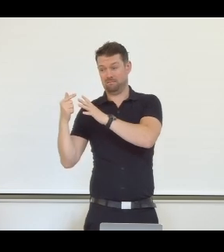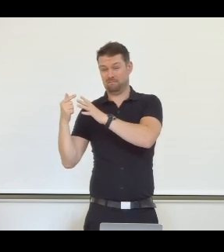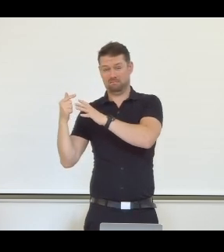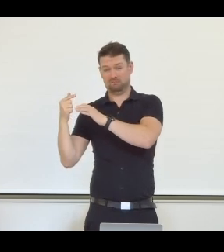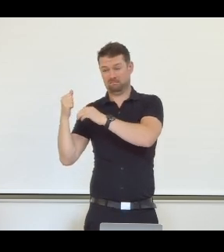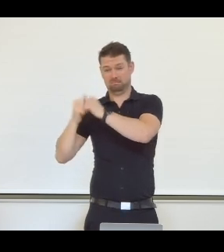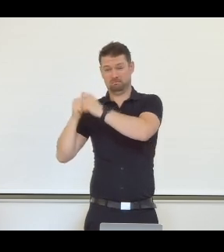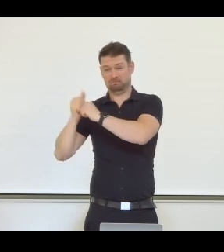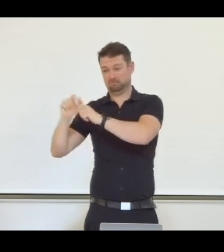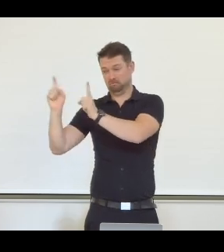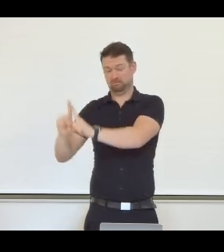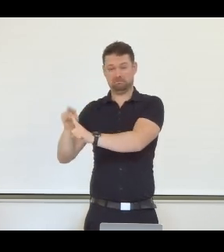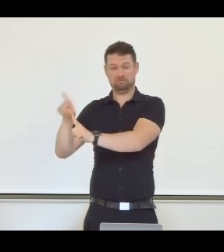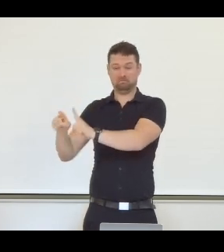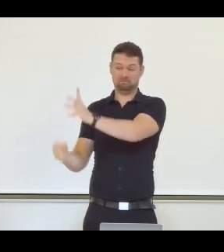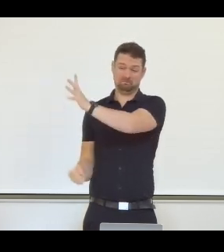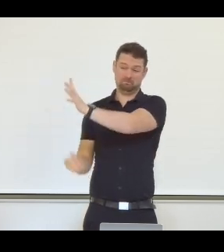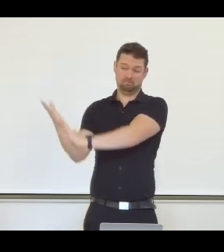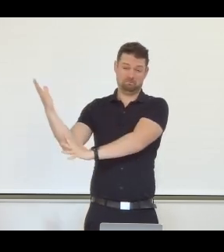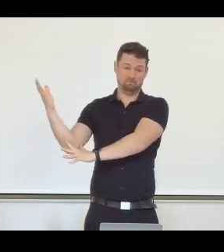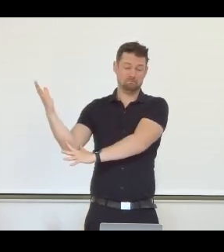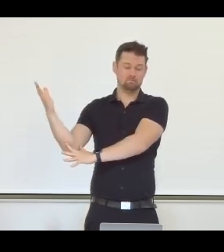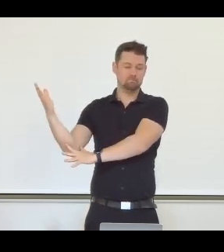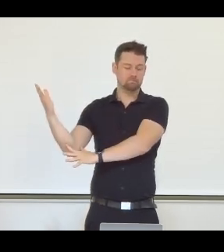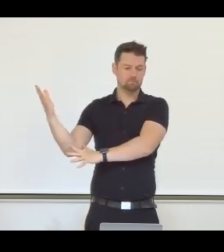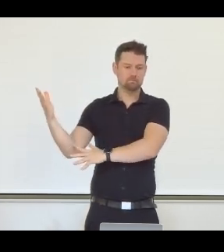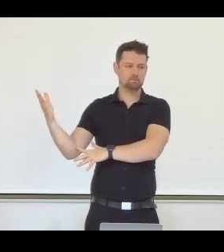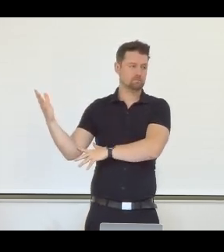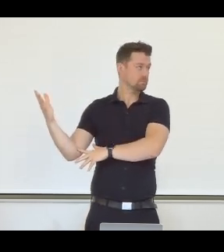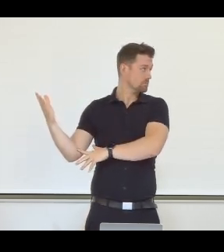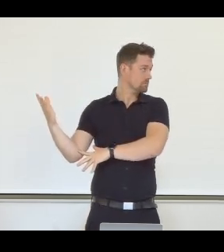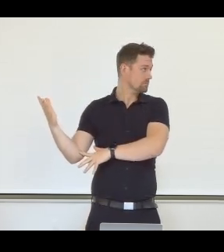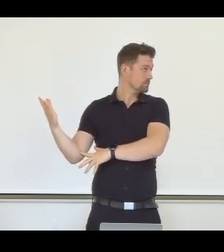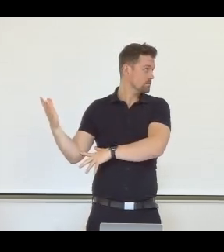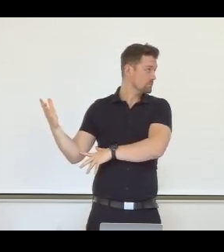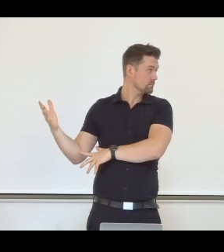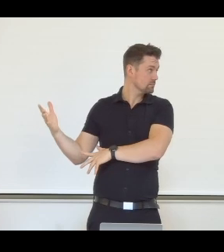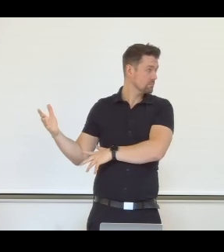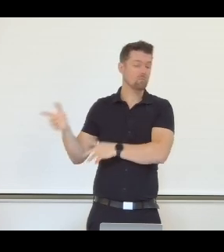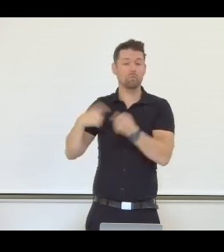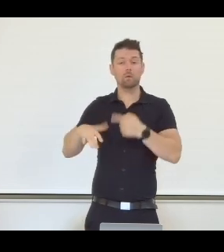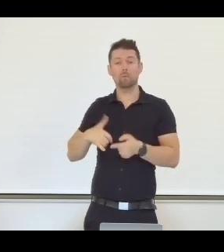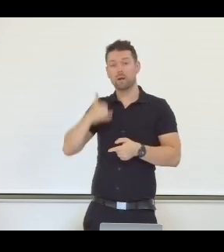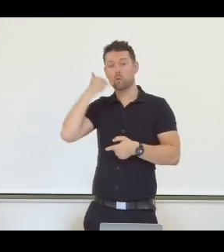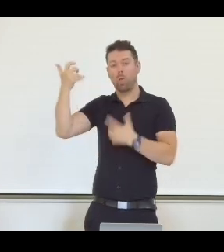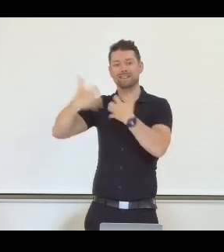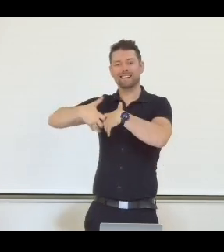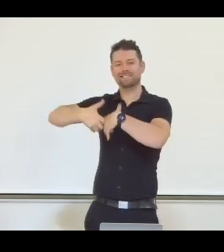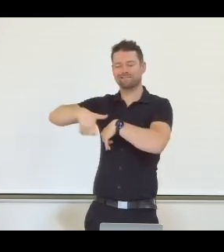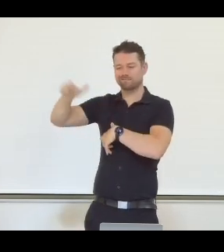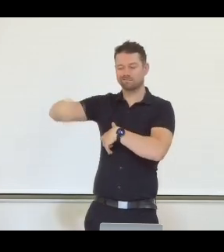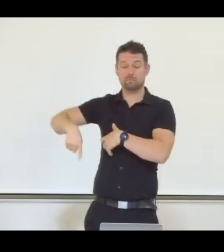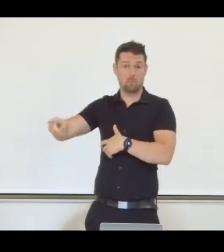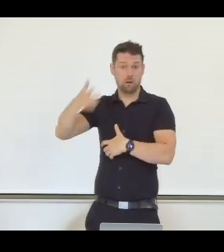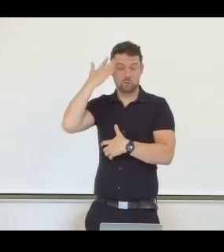fuse cupboard. I don't remember the technical term. We have called a technician. We don't know when he